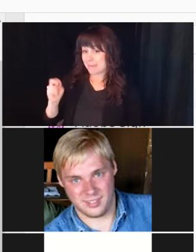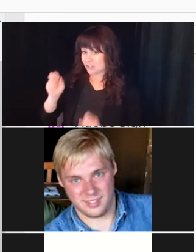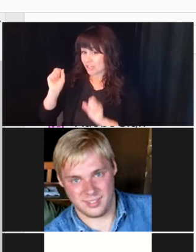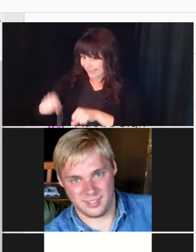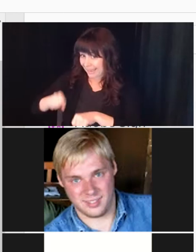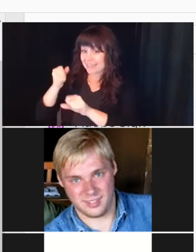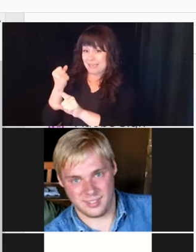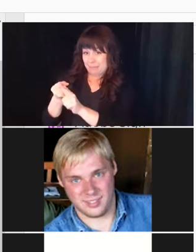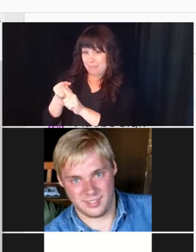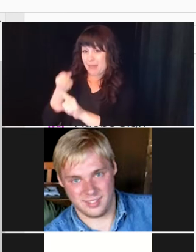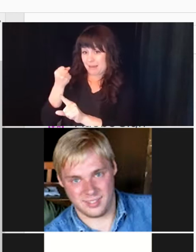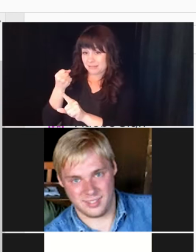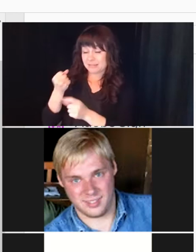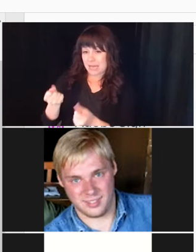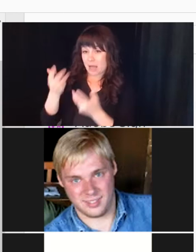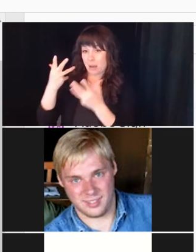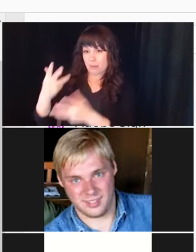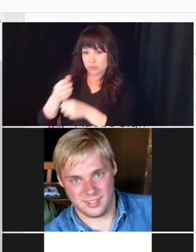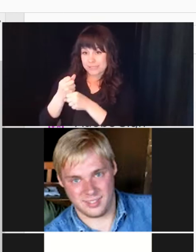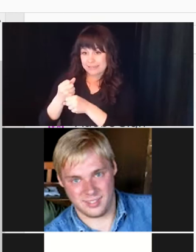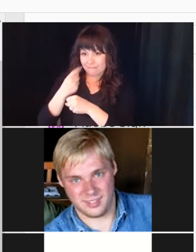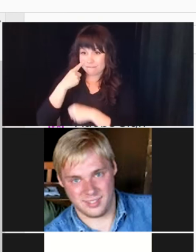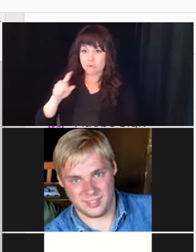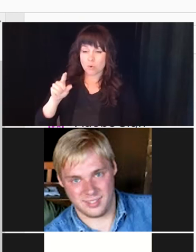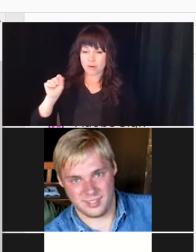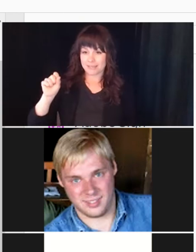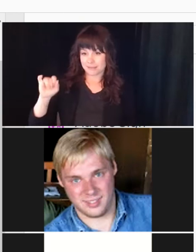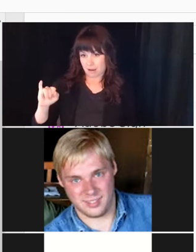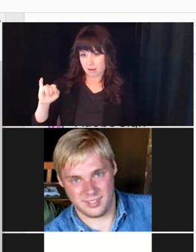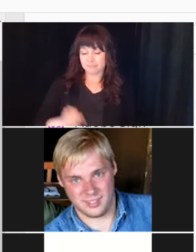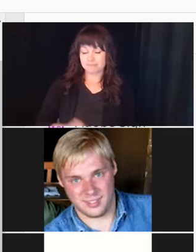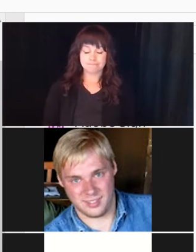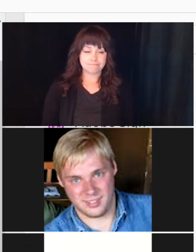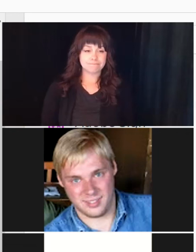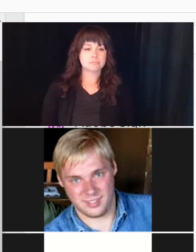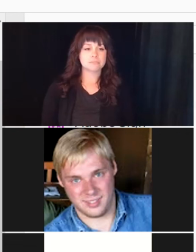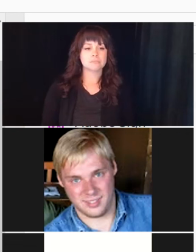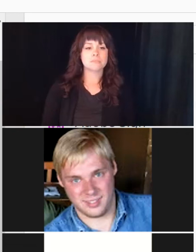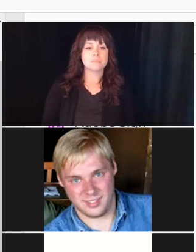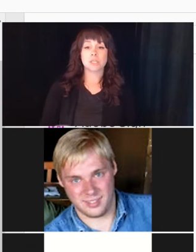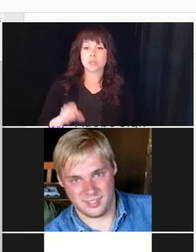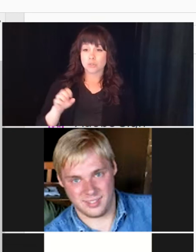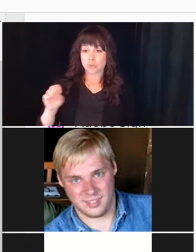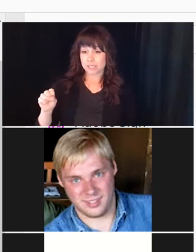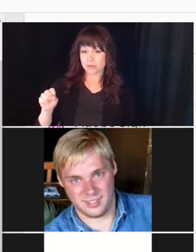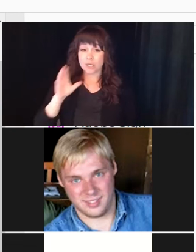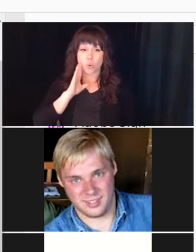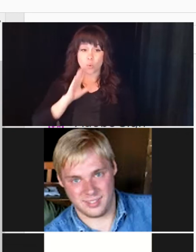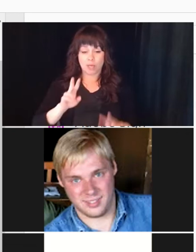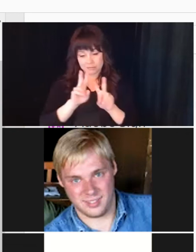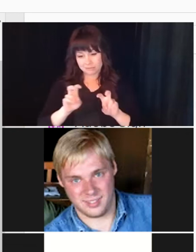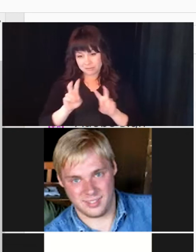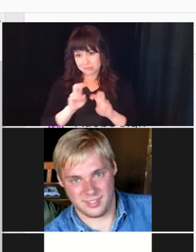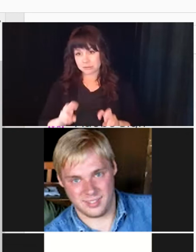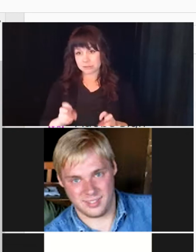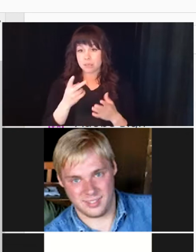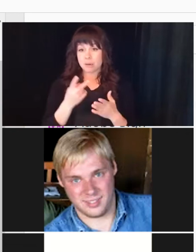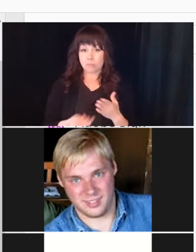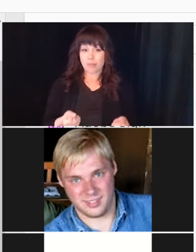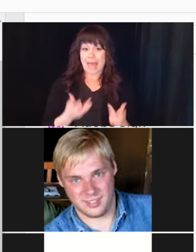SSI they get. So Social Security is looking at both what a client earns when they work and any